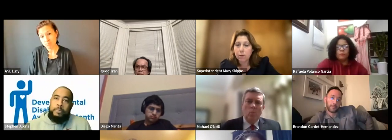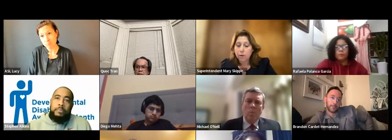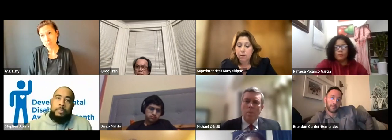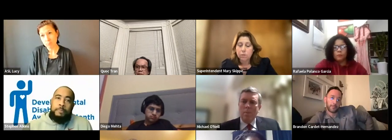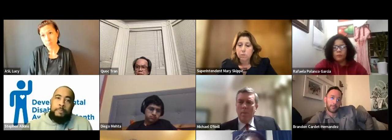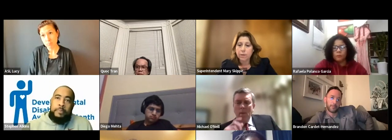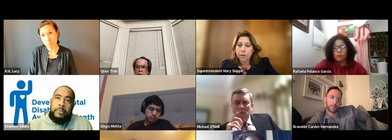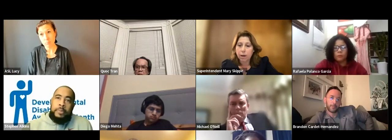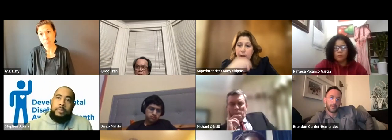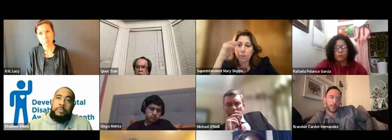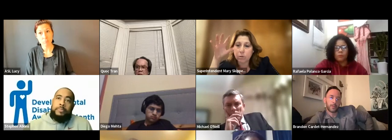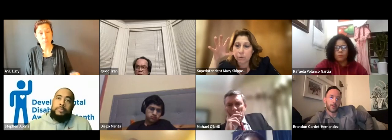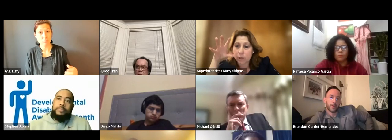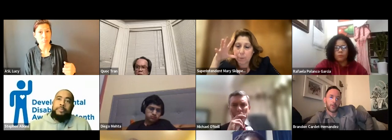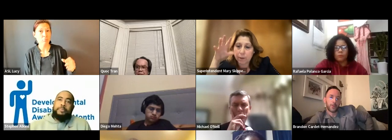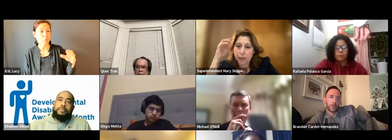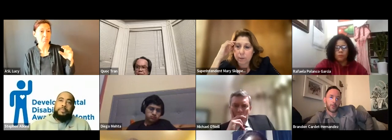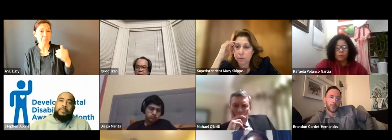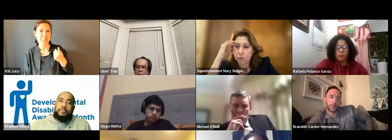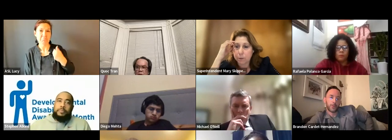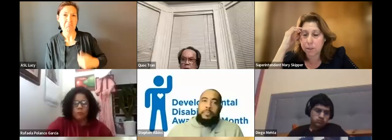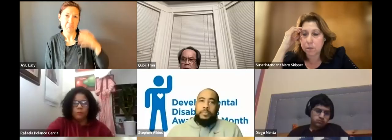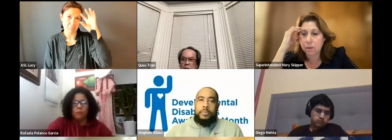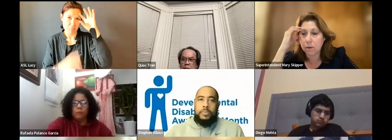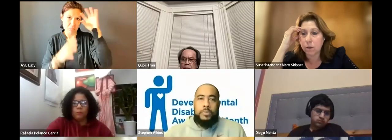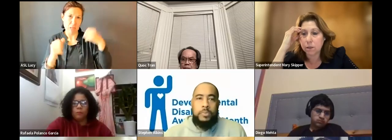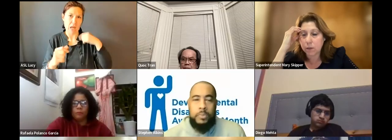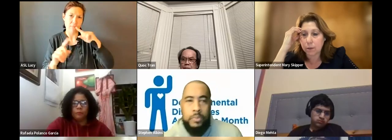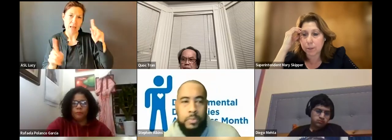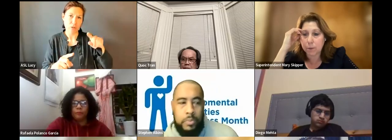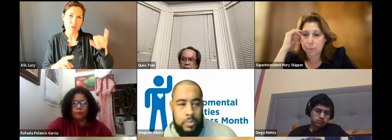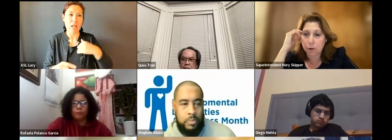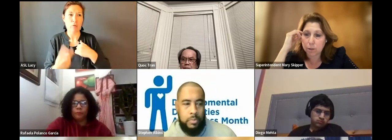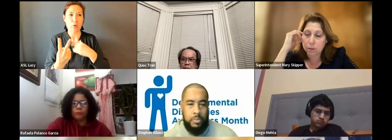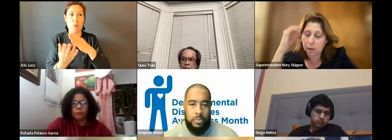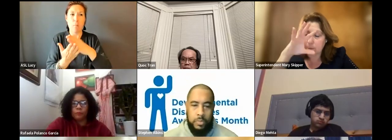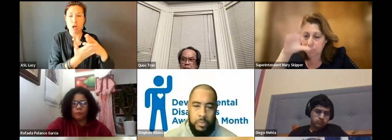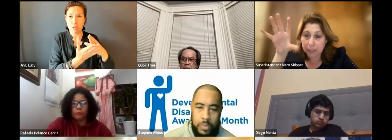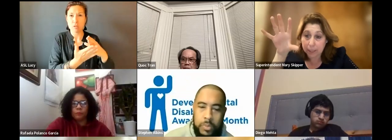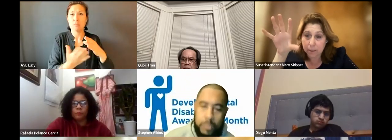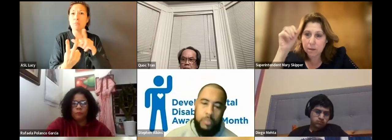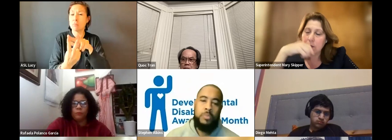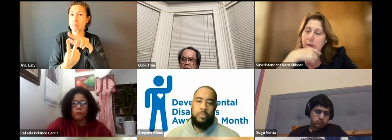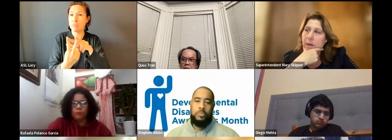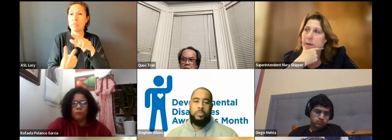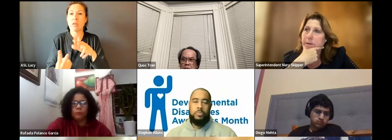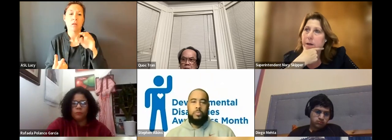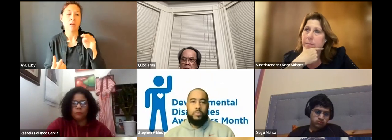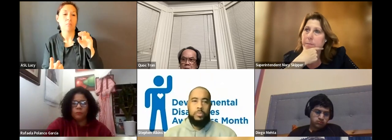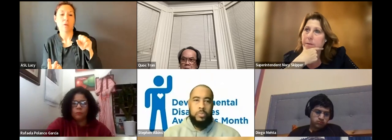um so I think I I would sort of separate that into two pieces I think one is the actual msba project plan